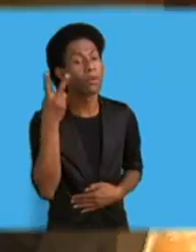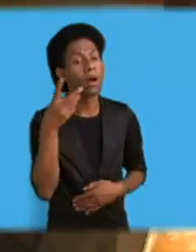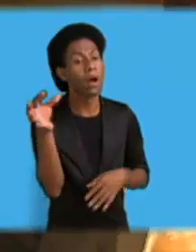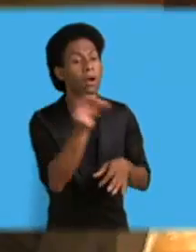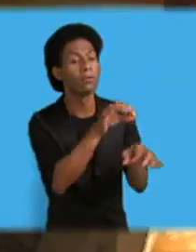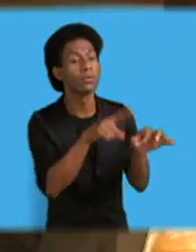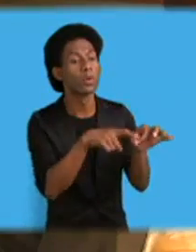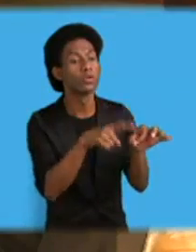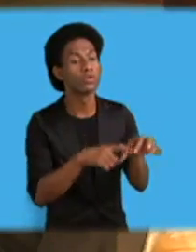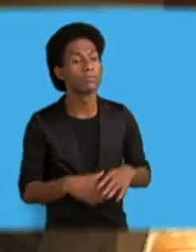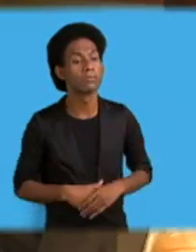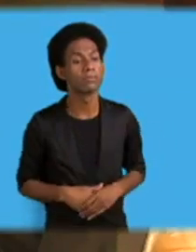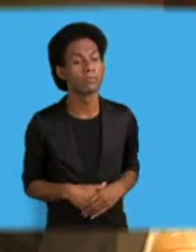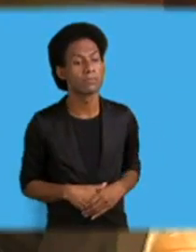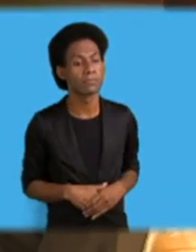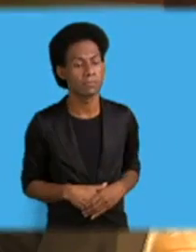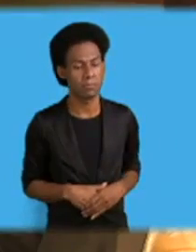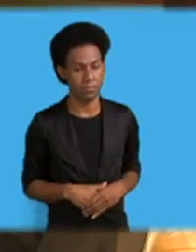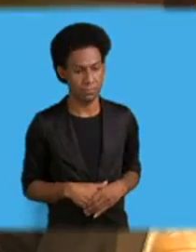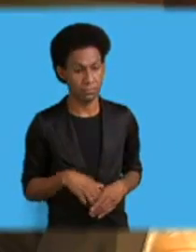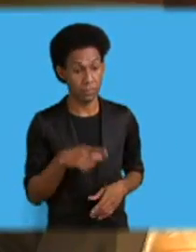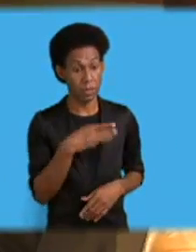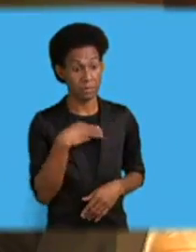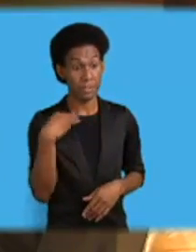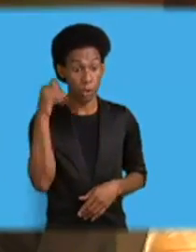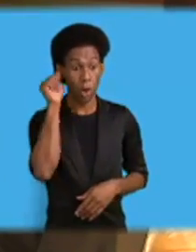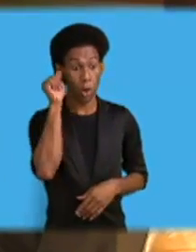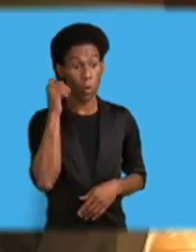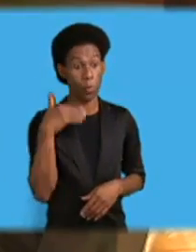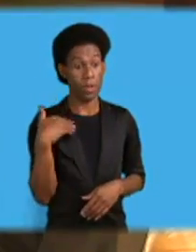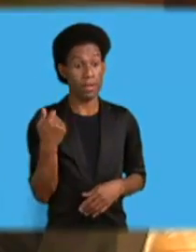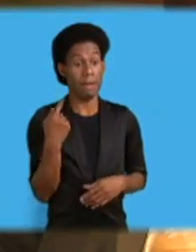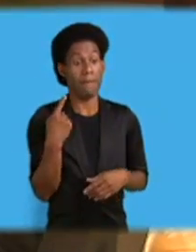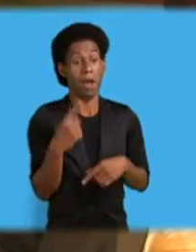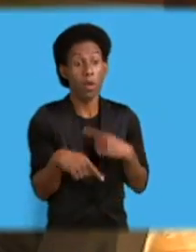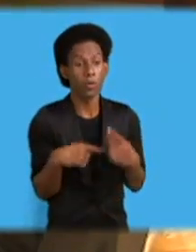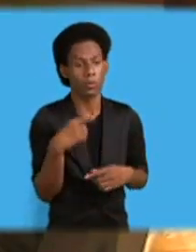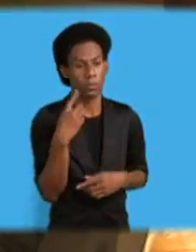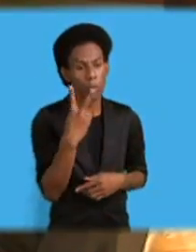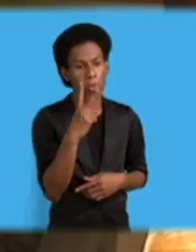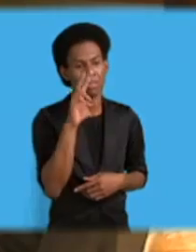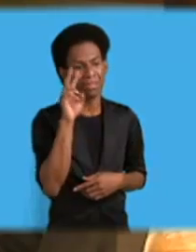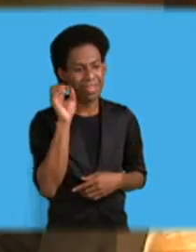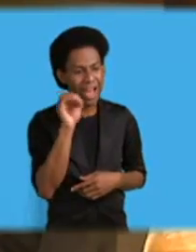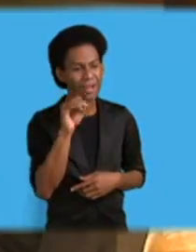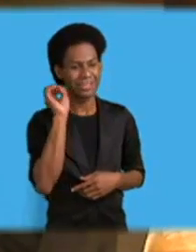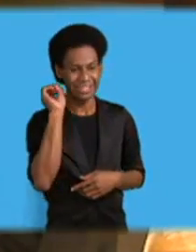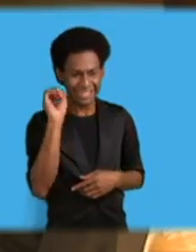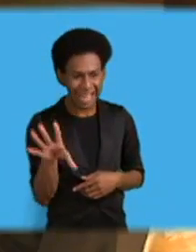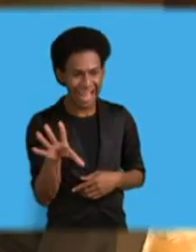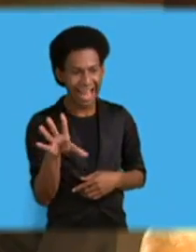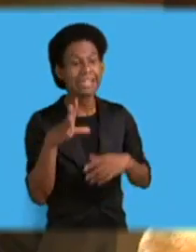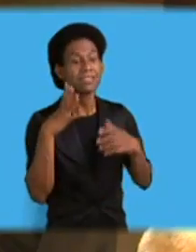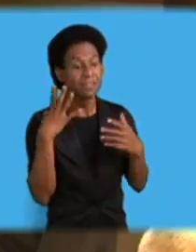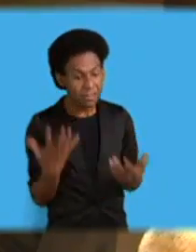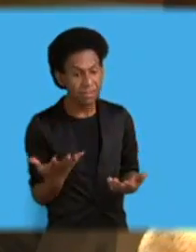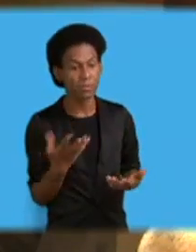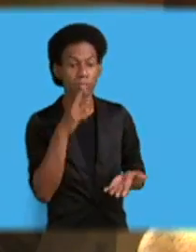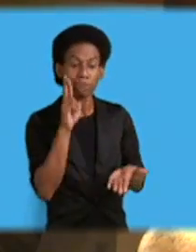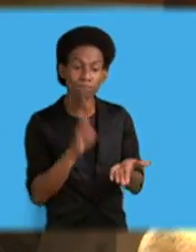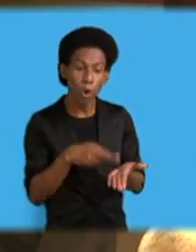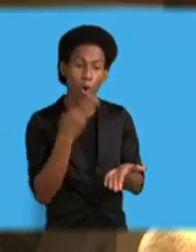I'm sure that the Minister is familiar with the 2010 FAO report called Fiji Forest Outlook. And in